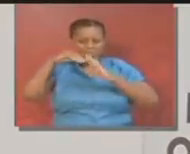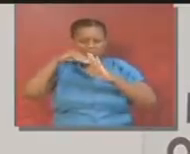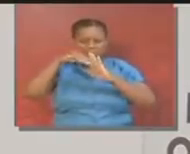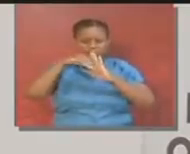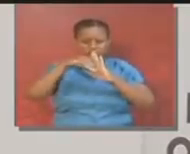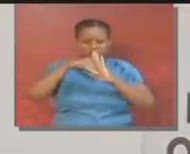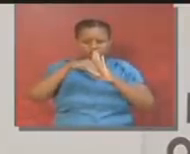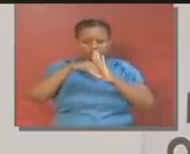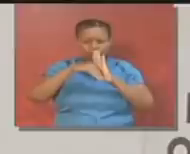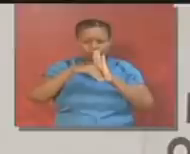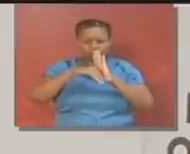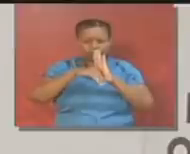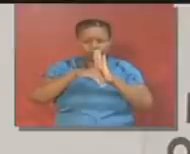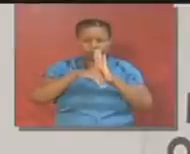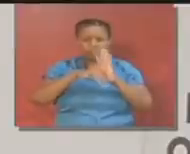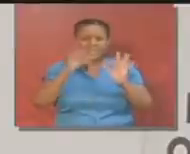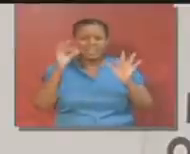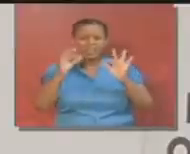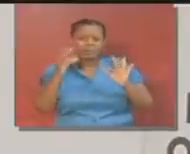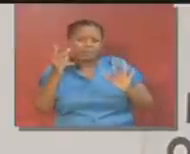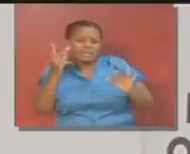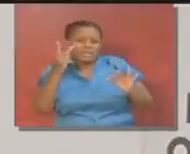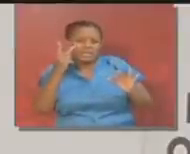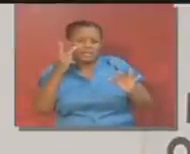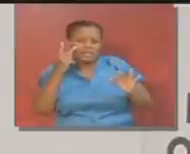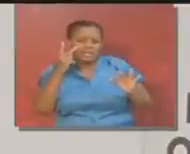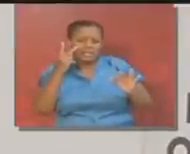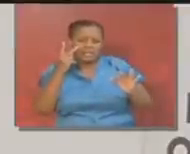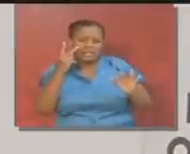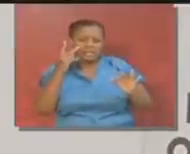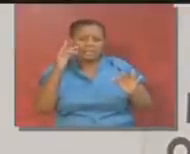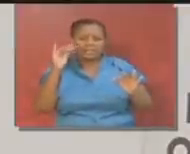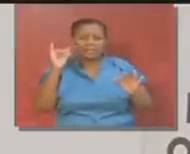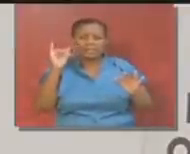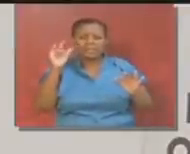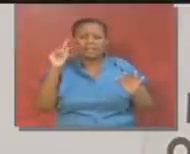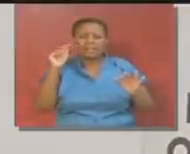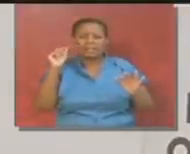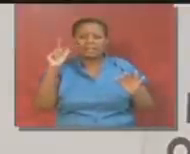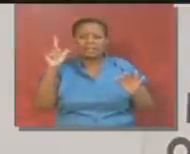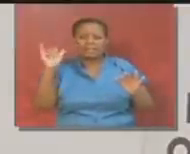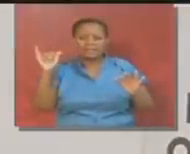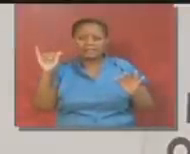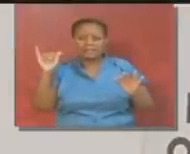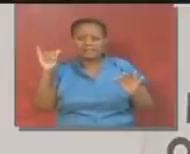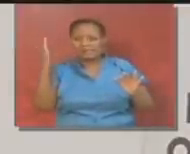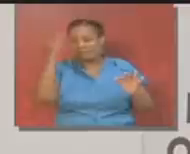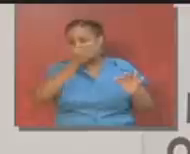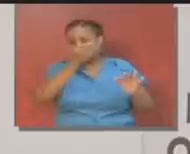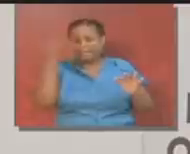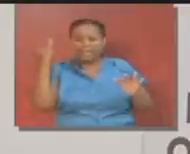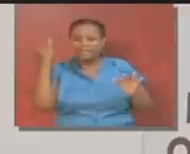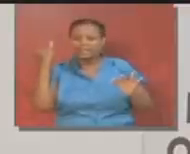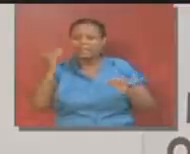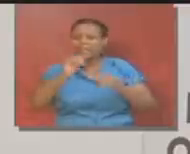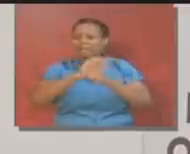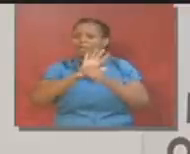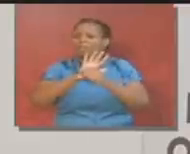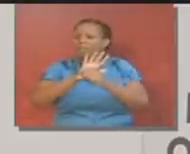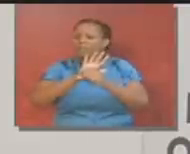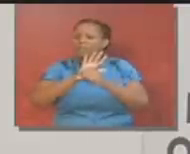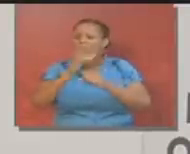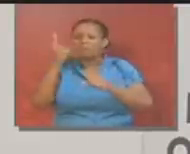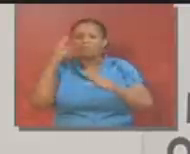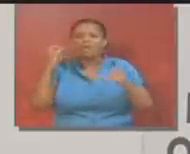were the first ones to have the increase and upsurge with the pandemic, and now you've seen a second upsurge because they have had it now 6